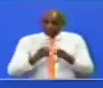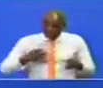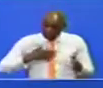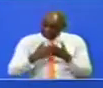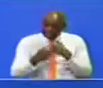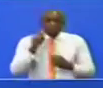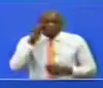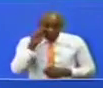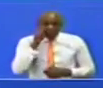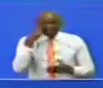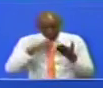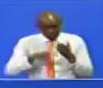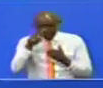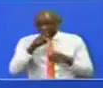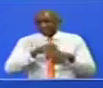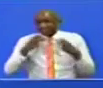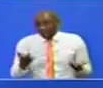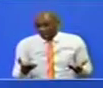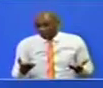the repercussions of that effect.